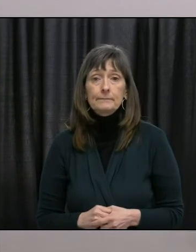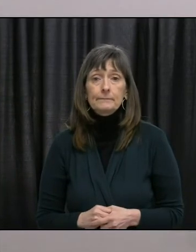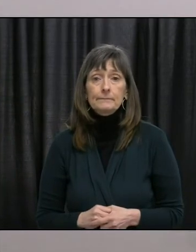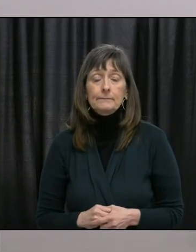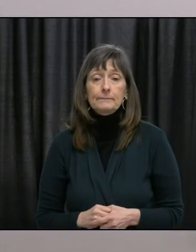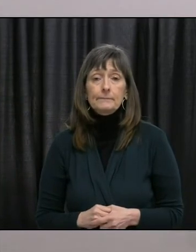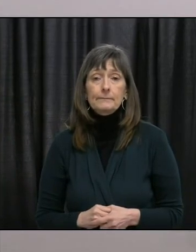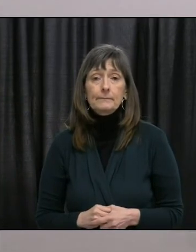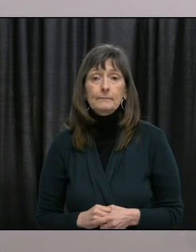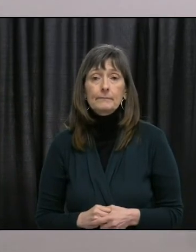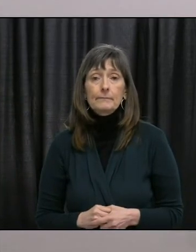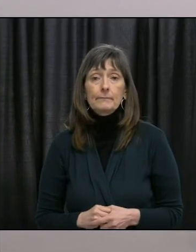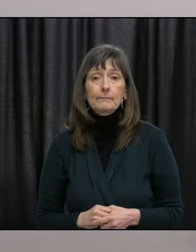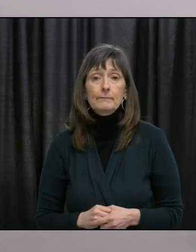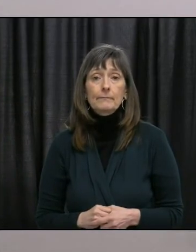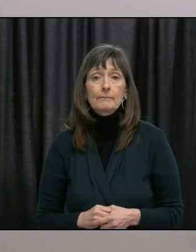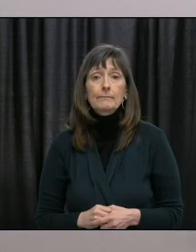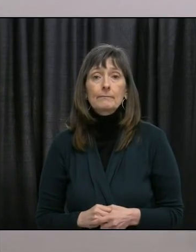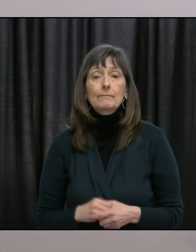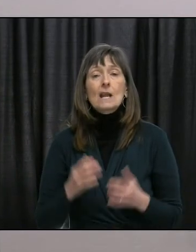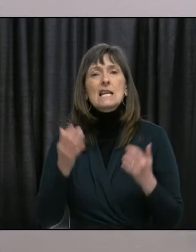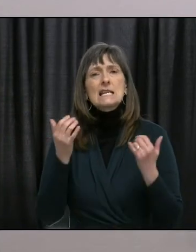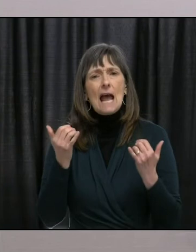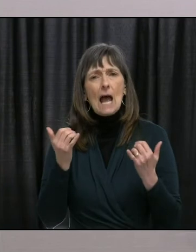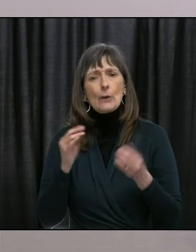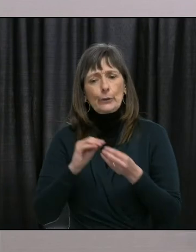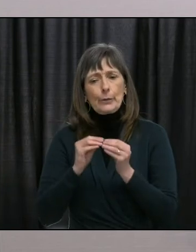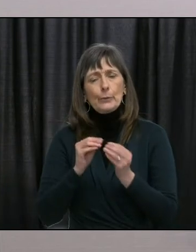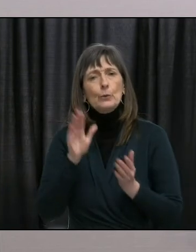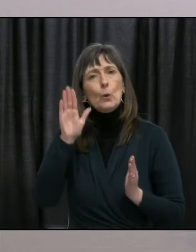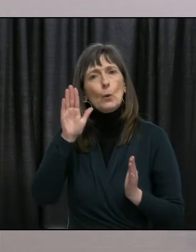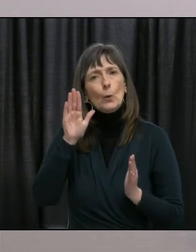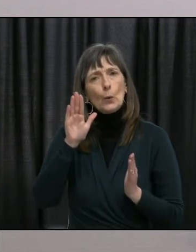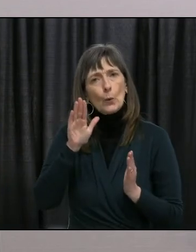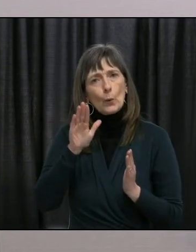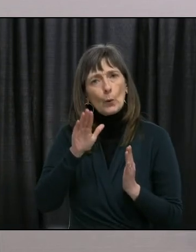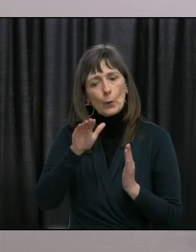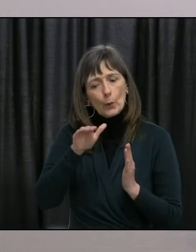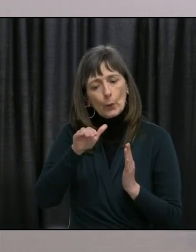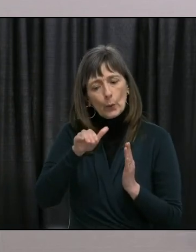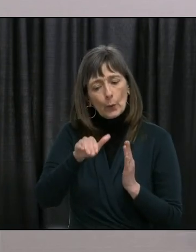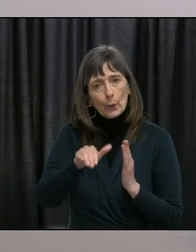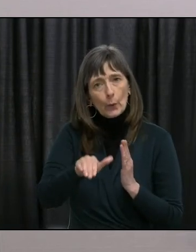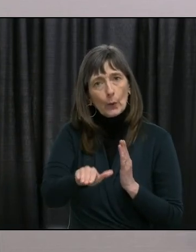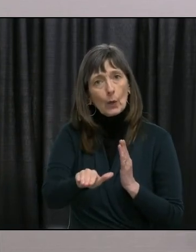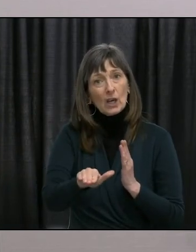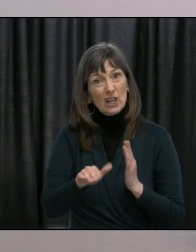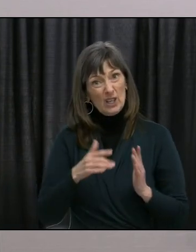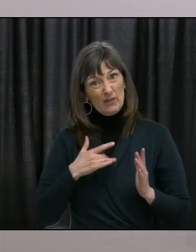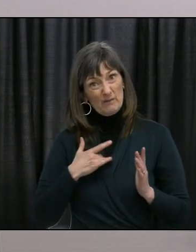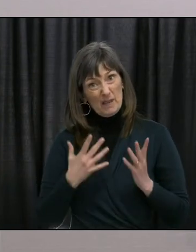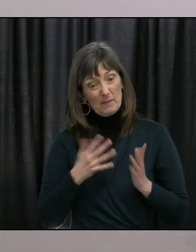With the trend showing that the curve is being flattened, is it possible that the funeral home cluster was our big surge?